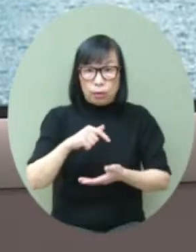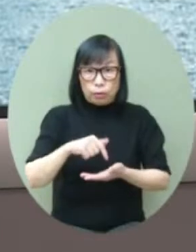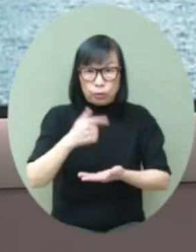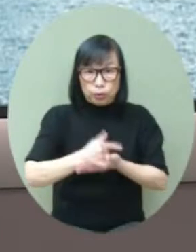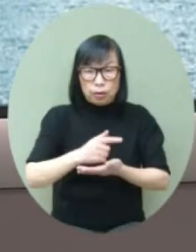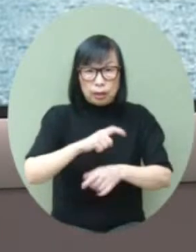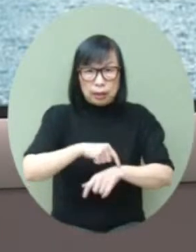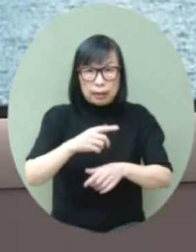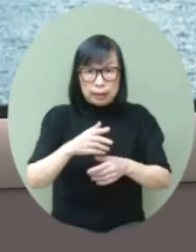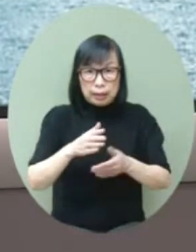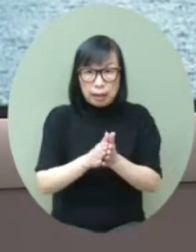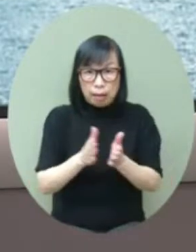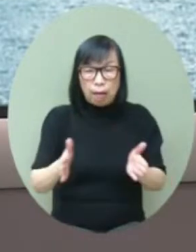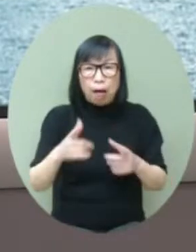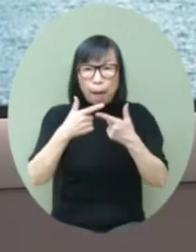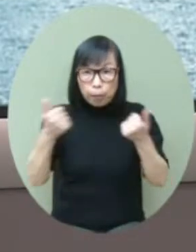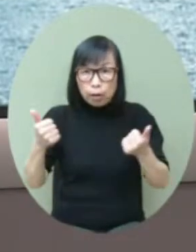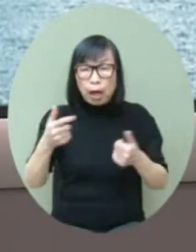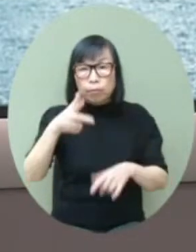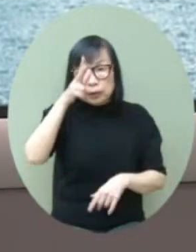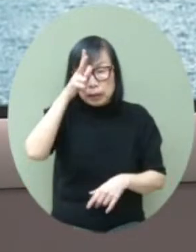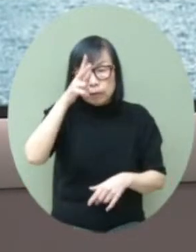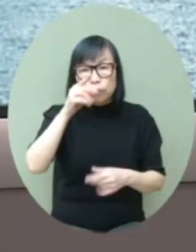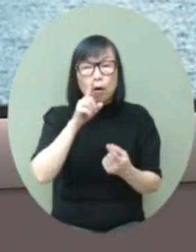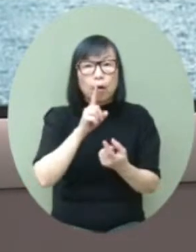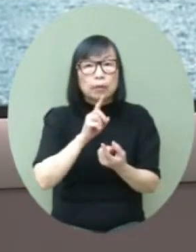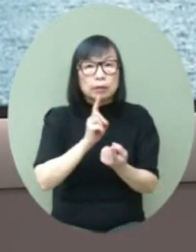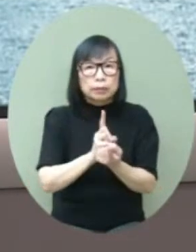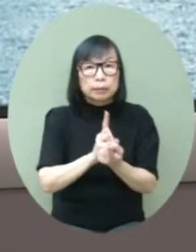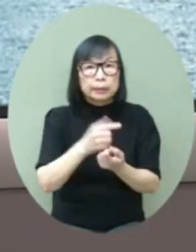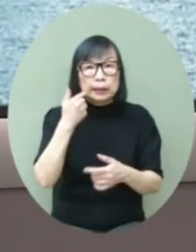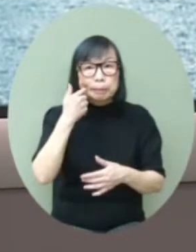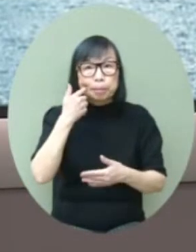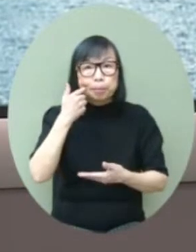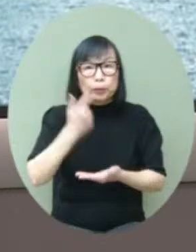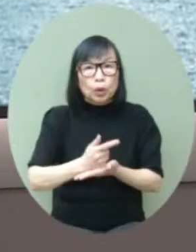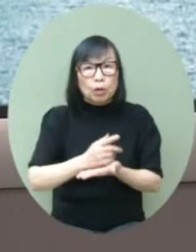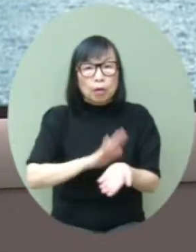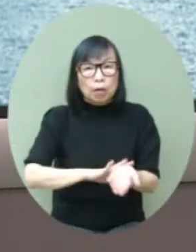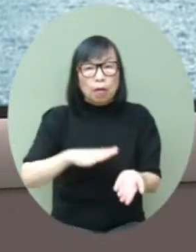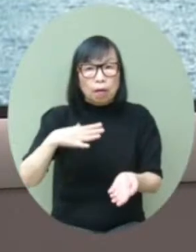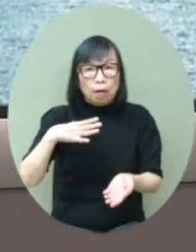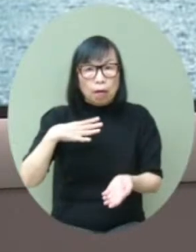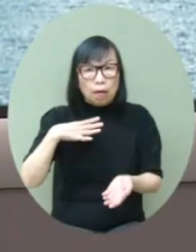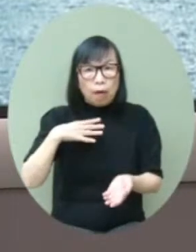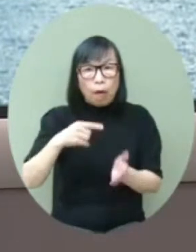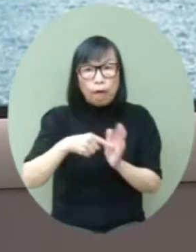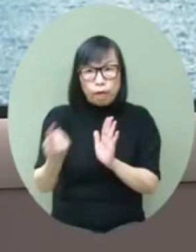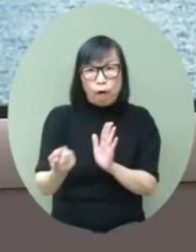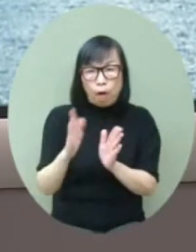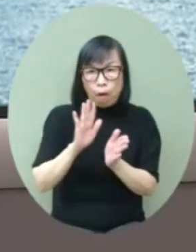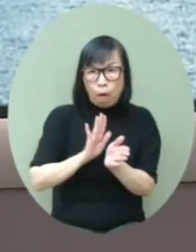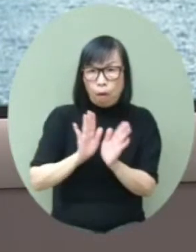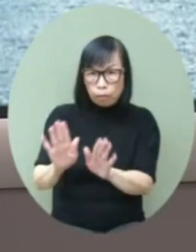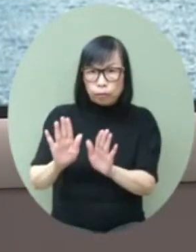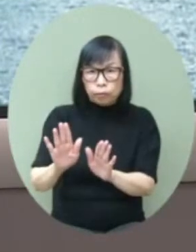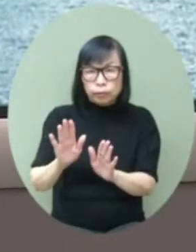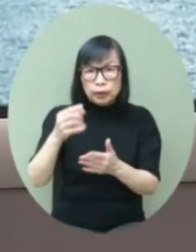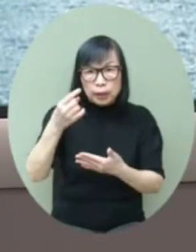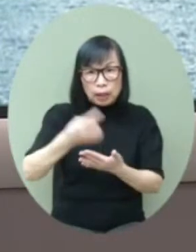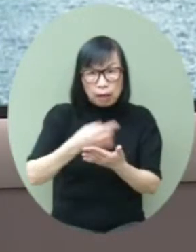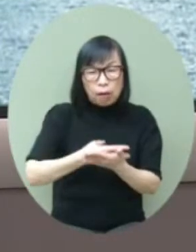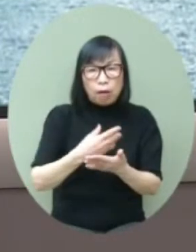taking a turn for the worse, and we have